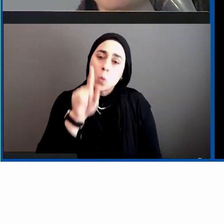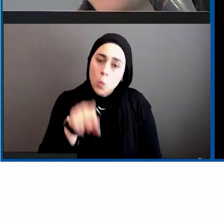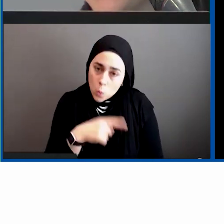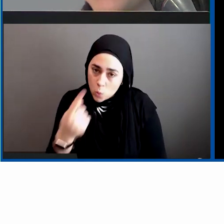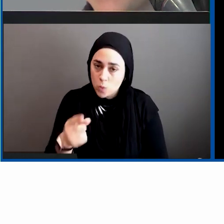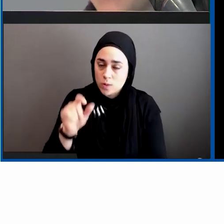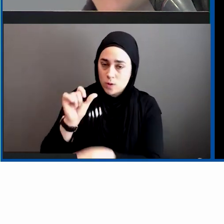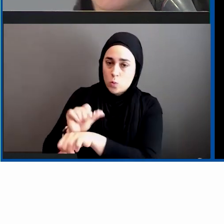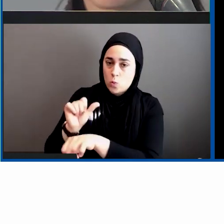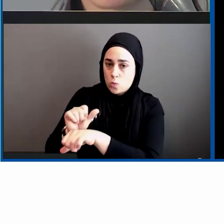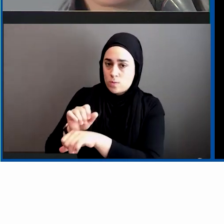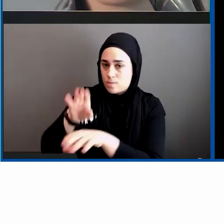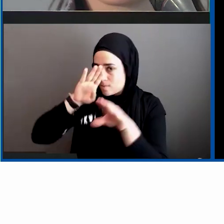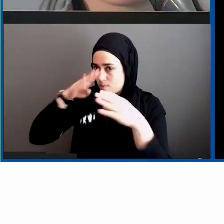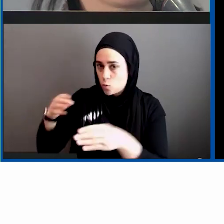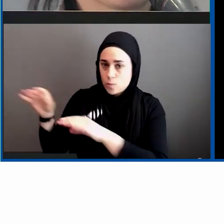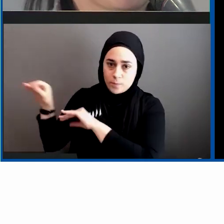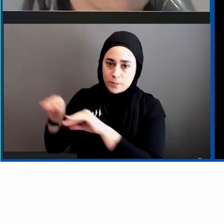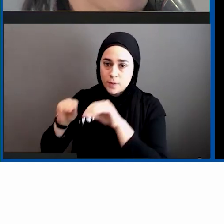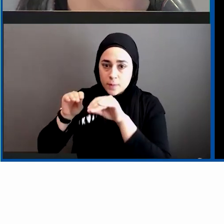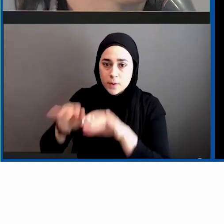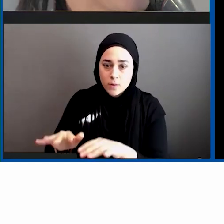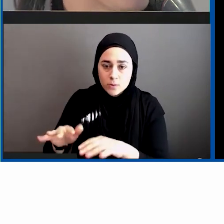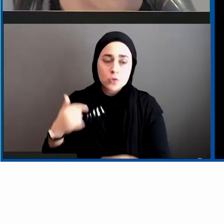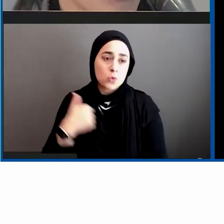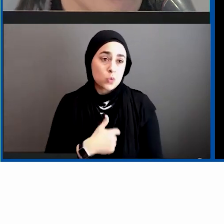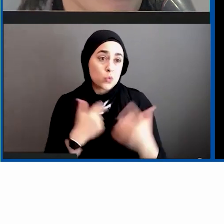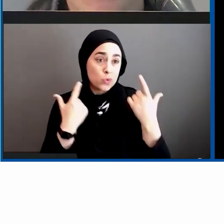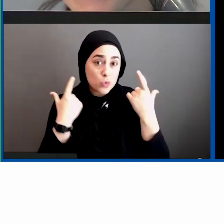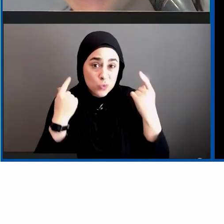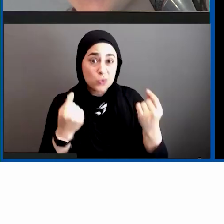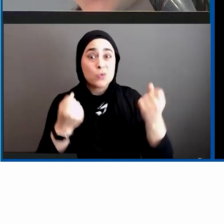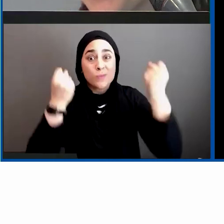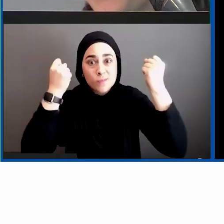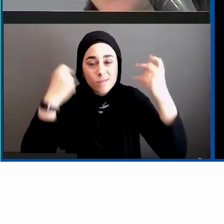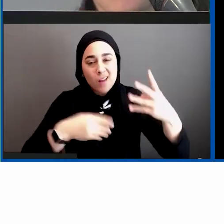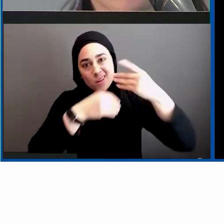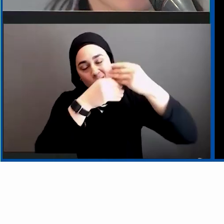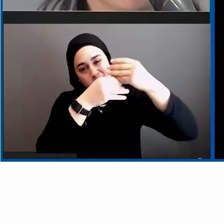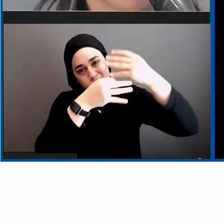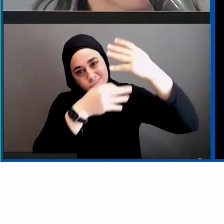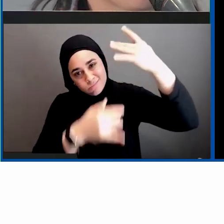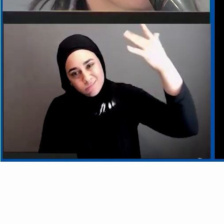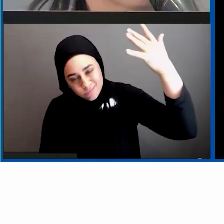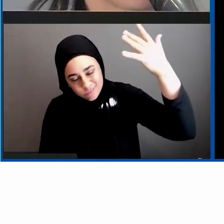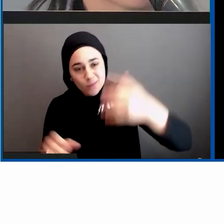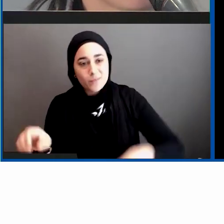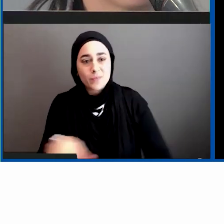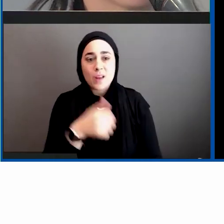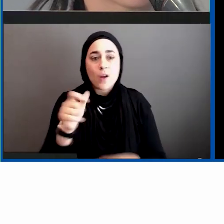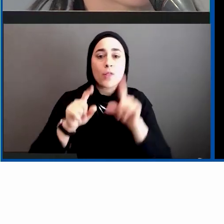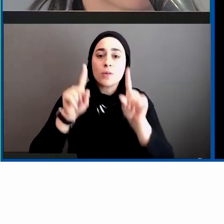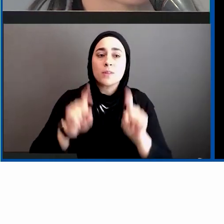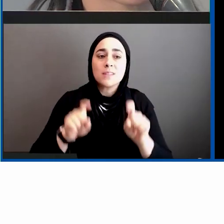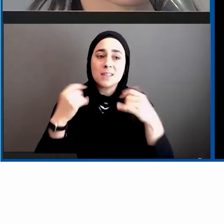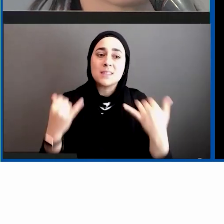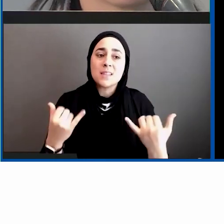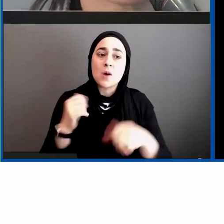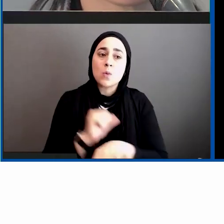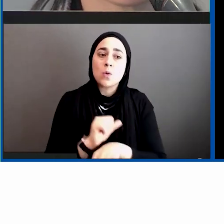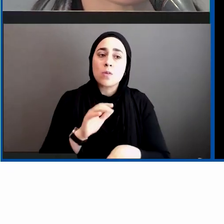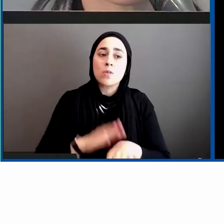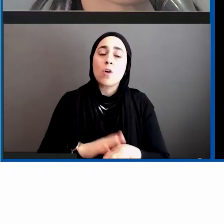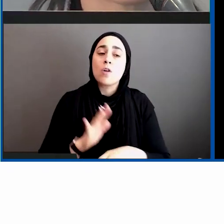world. Actually, we do lots and lots of other things. So another test case that we're working on right now is a challenge